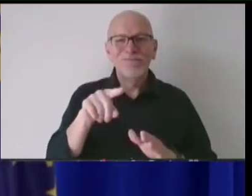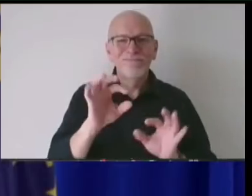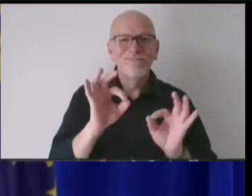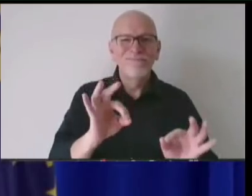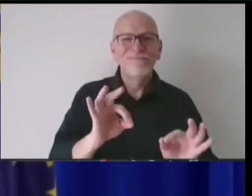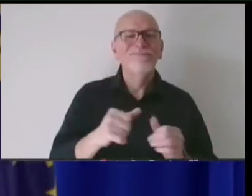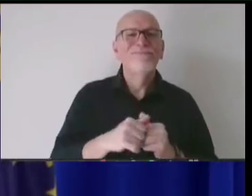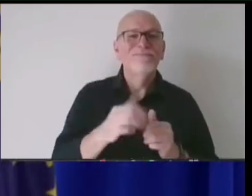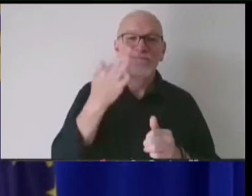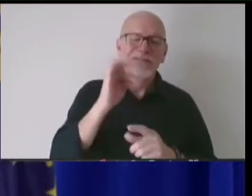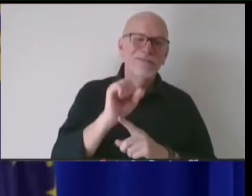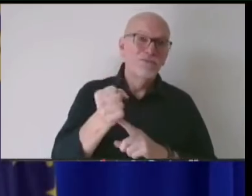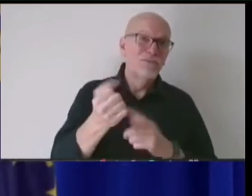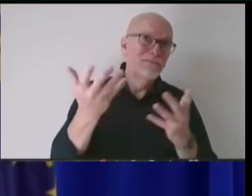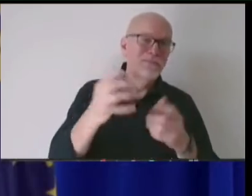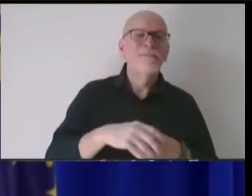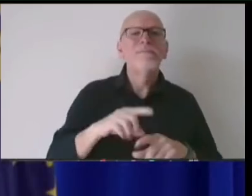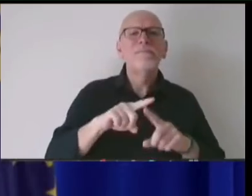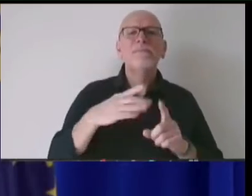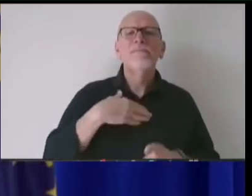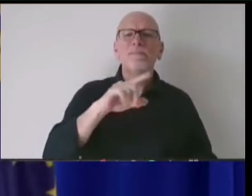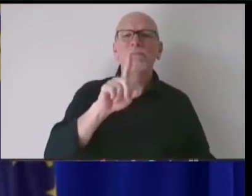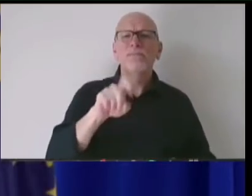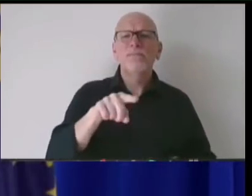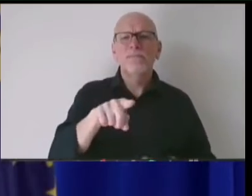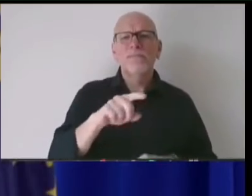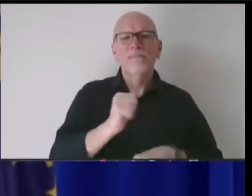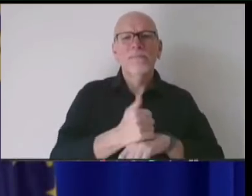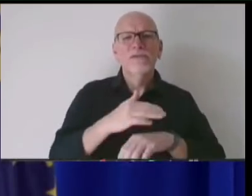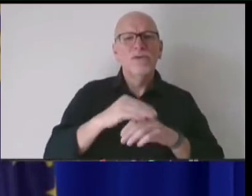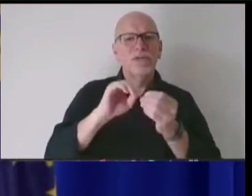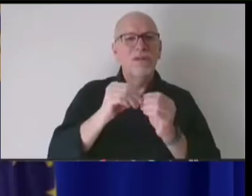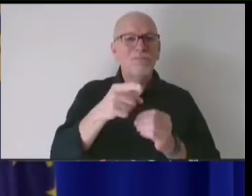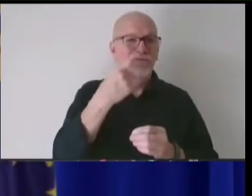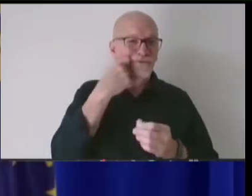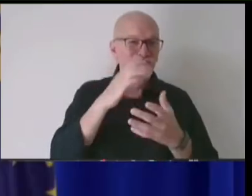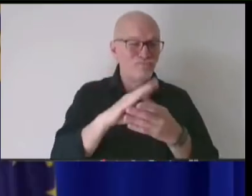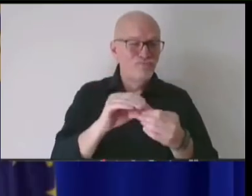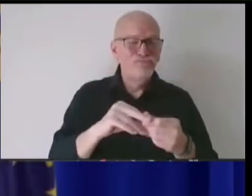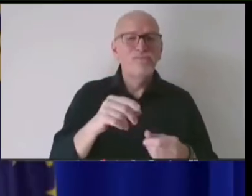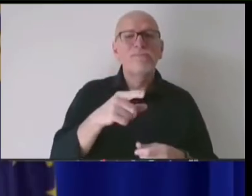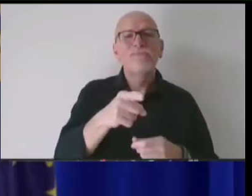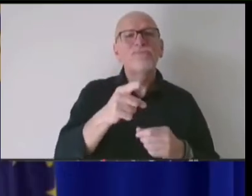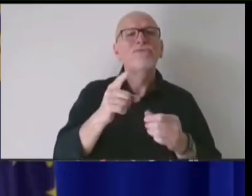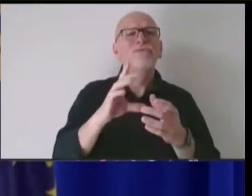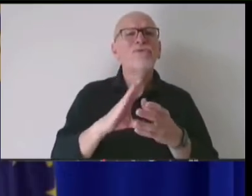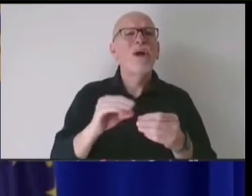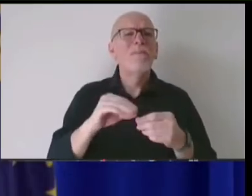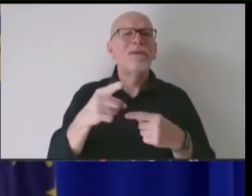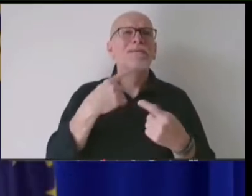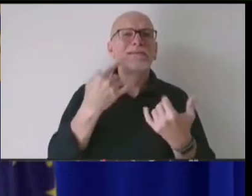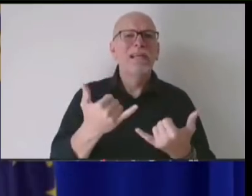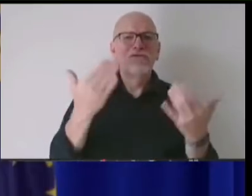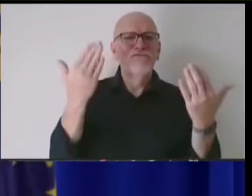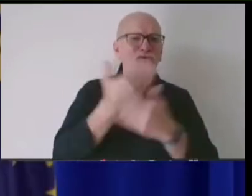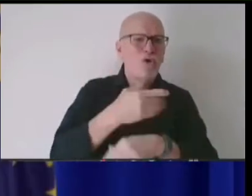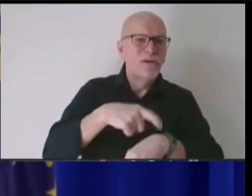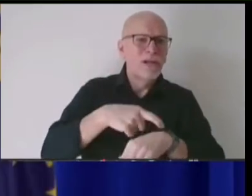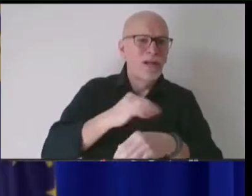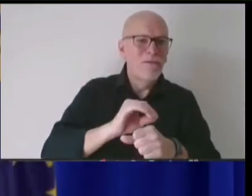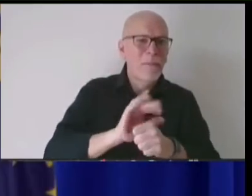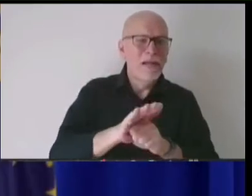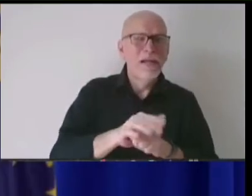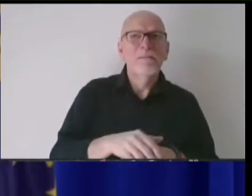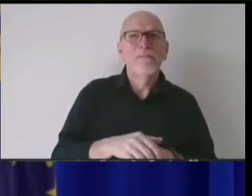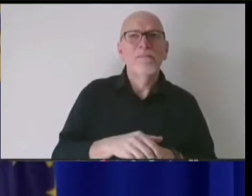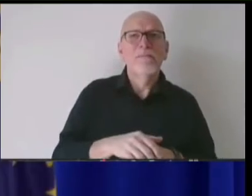the circumstances. So my question is, based on the numbers you just shared and your comment about this being the darkest times of the pandemic,